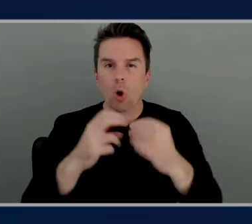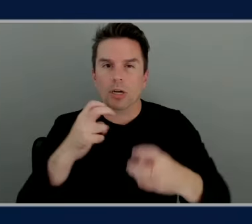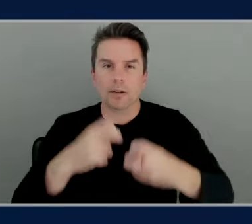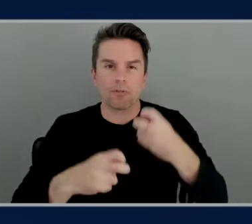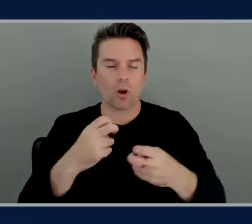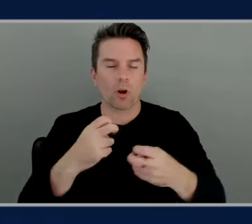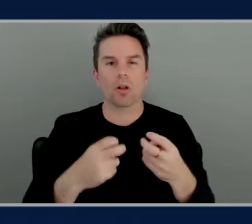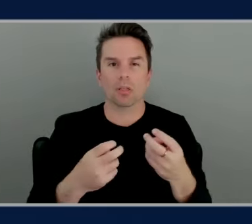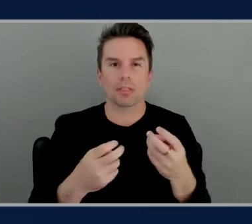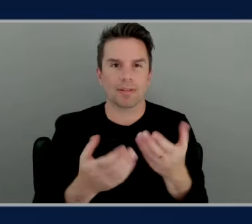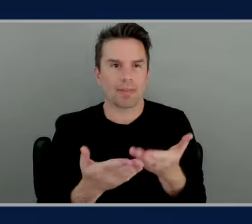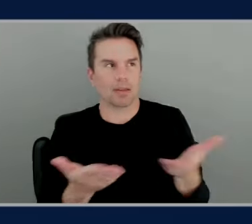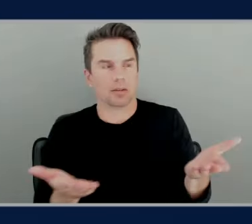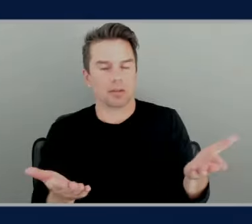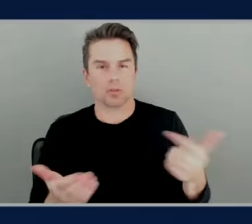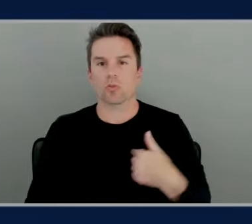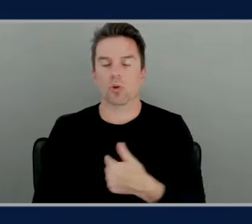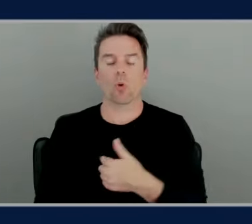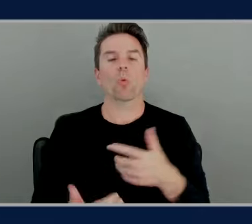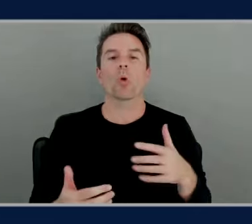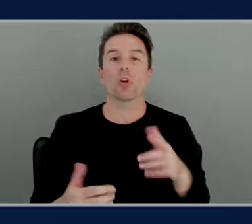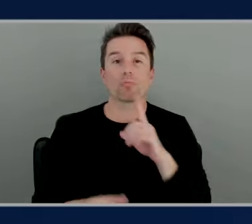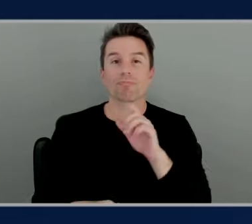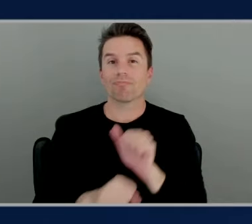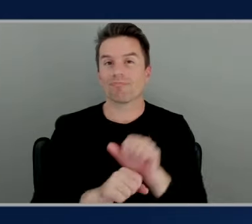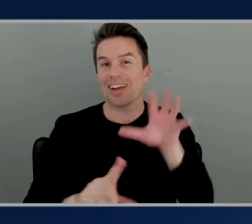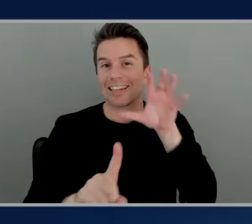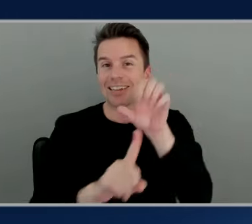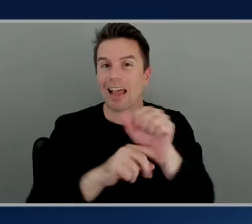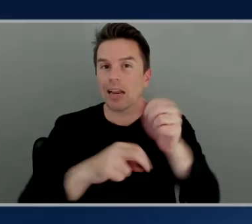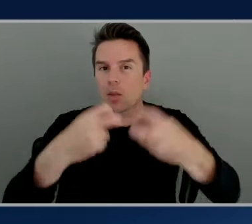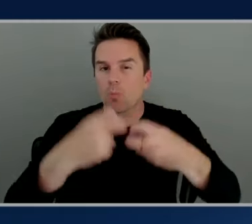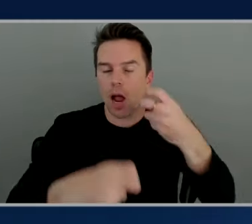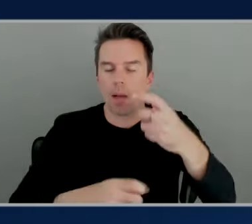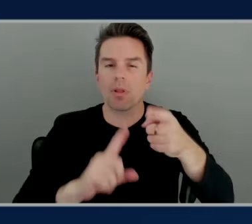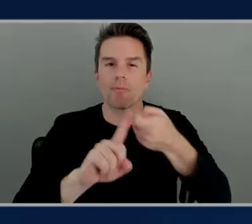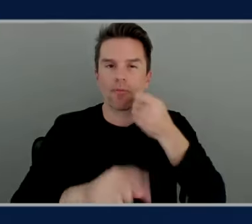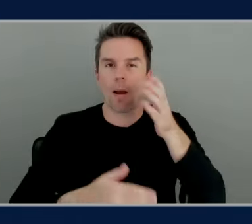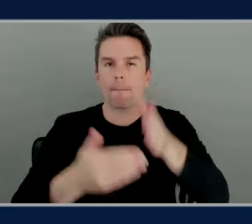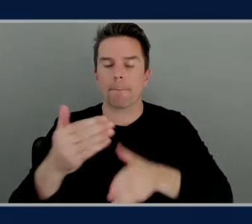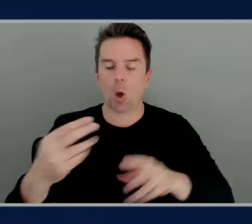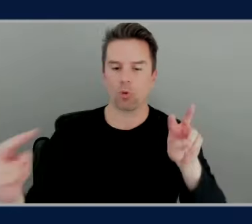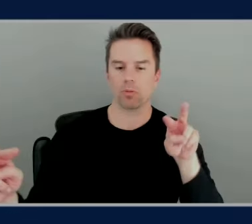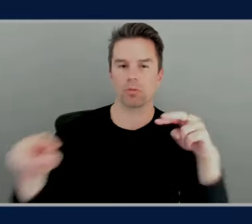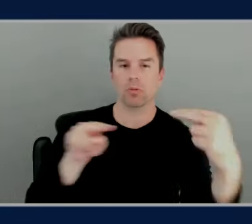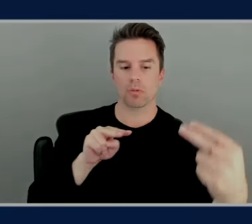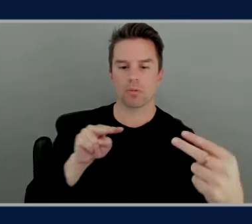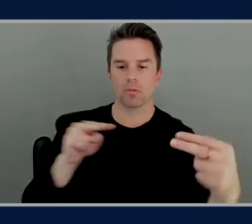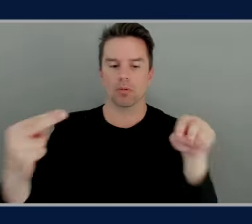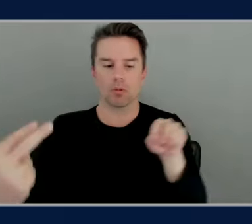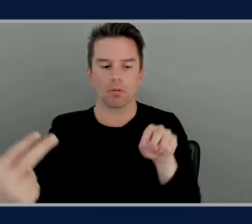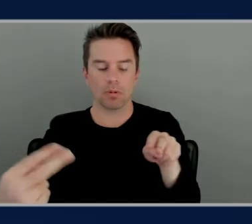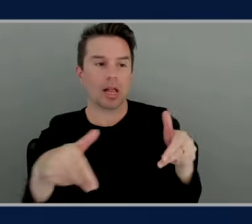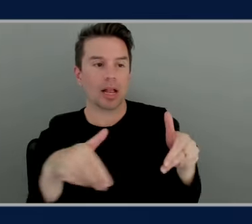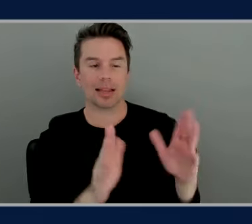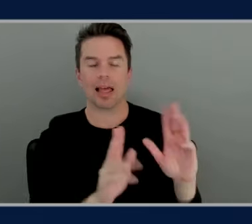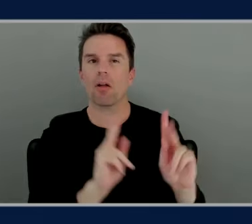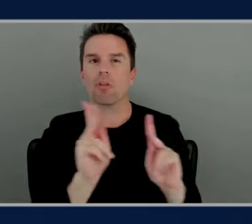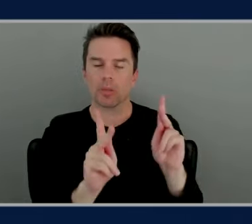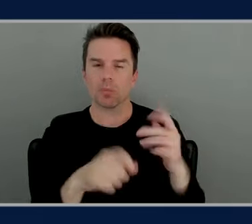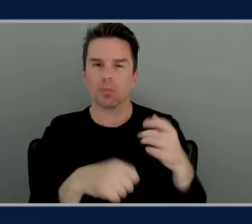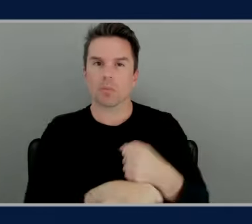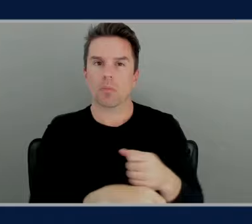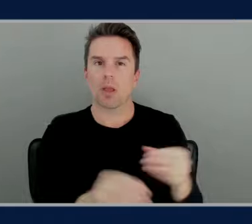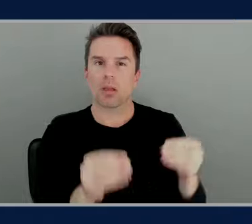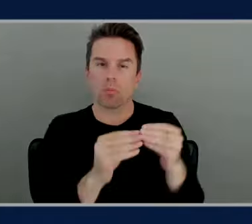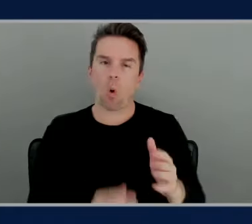So we're kind of attacking the problem from both ends. We want to let our people create much more sophisticated